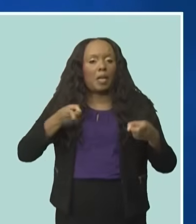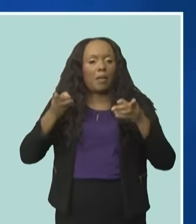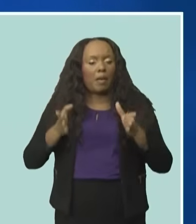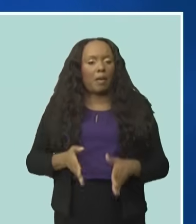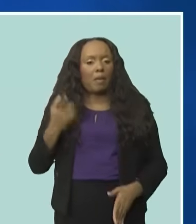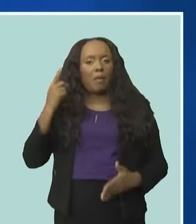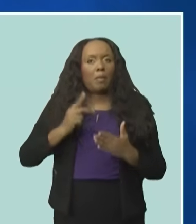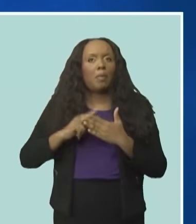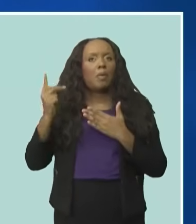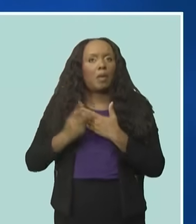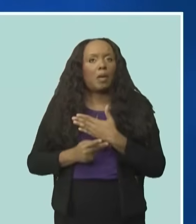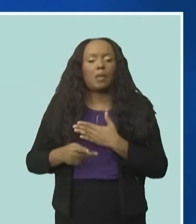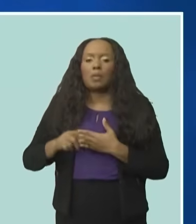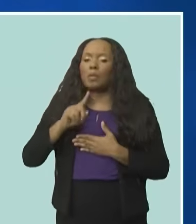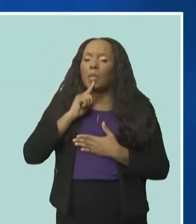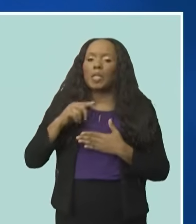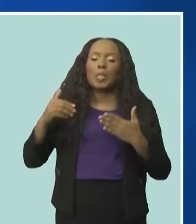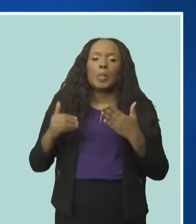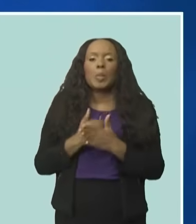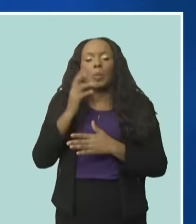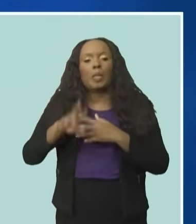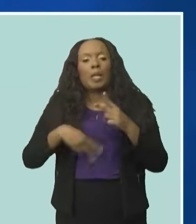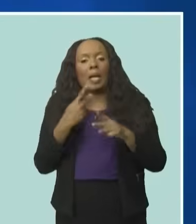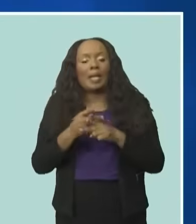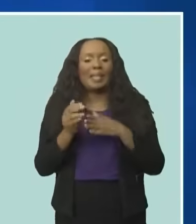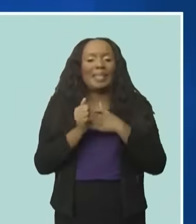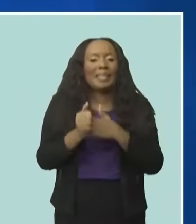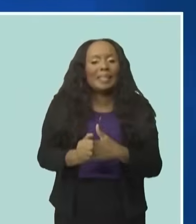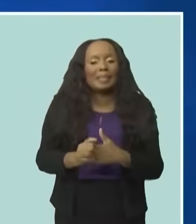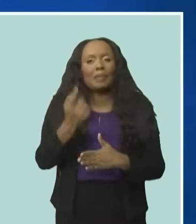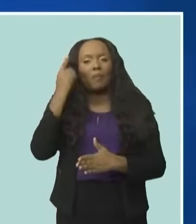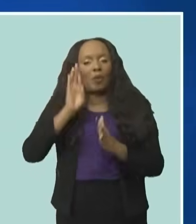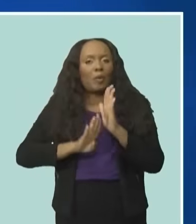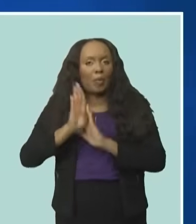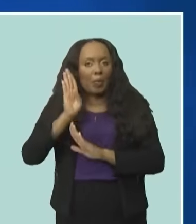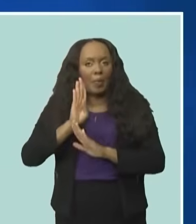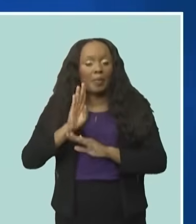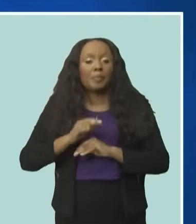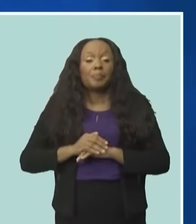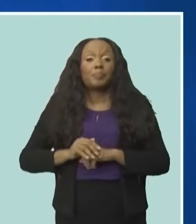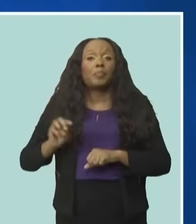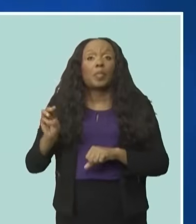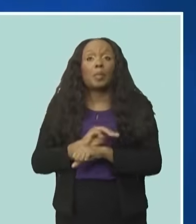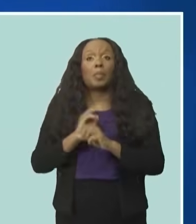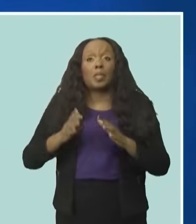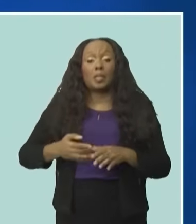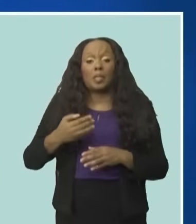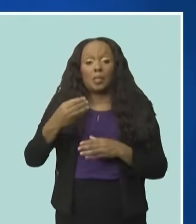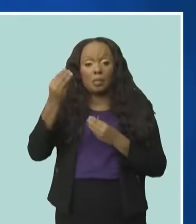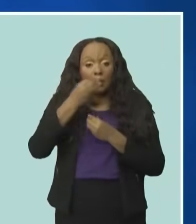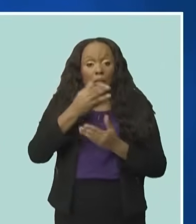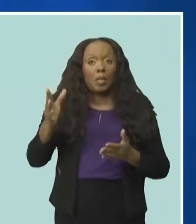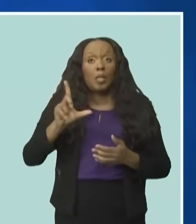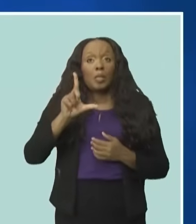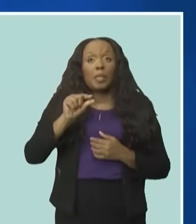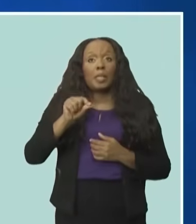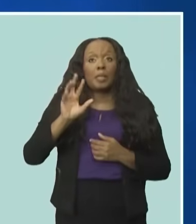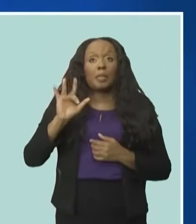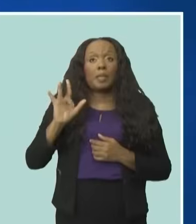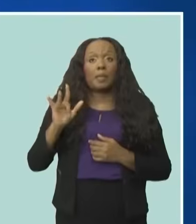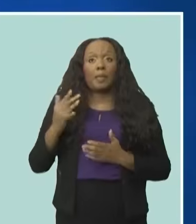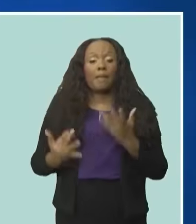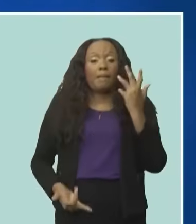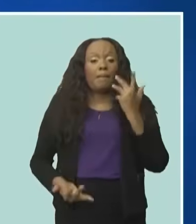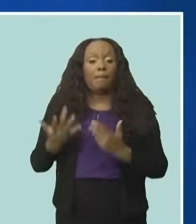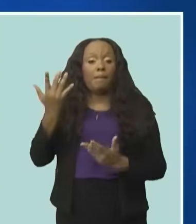program will mark a new era of leadership and strategic growth. Minister Abrams told the 2025 Fire Cadets that they